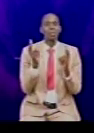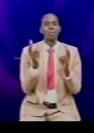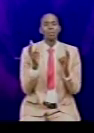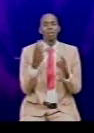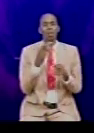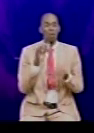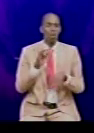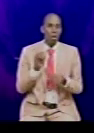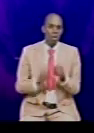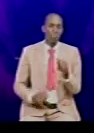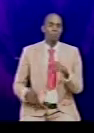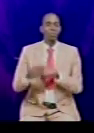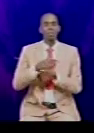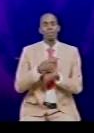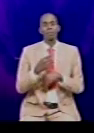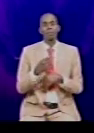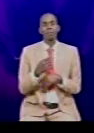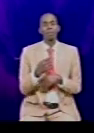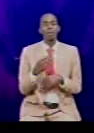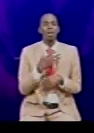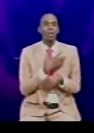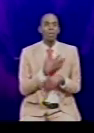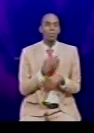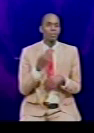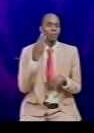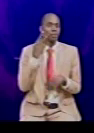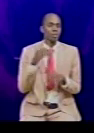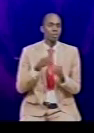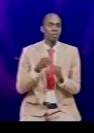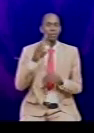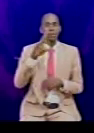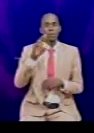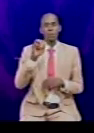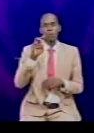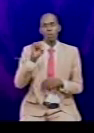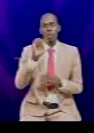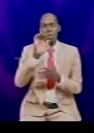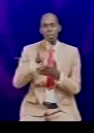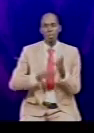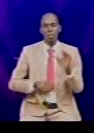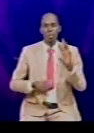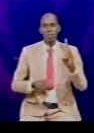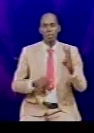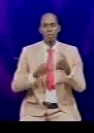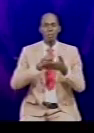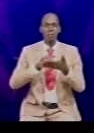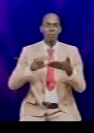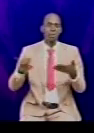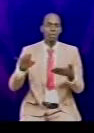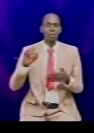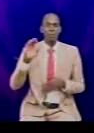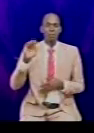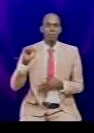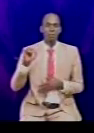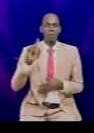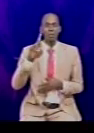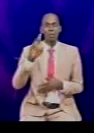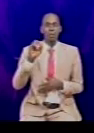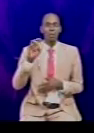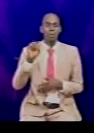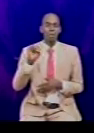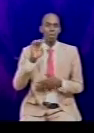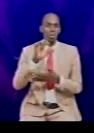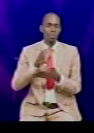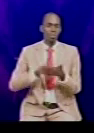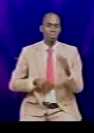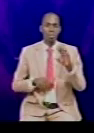daily basis. In Romans chapter 6, I read there from verse 15, the book